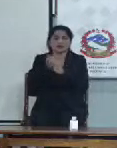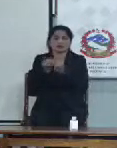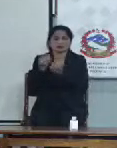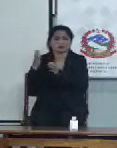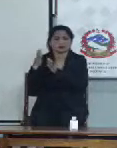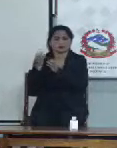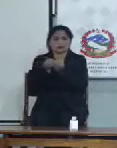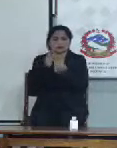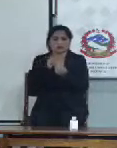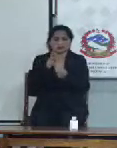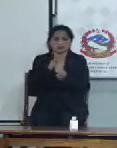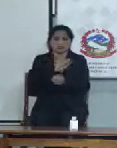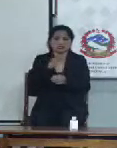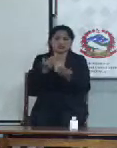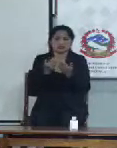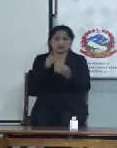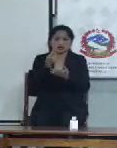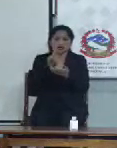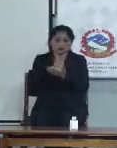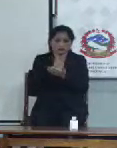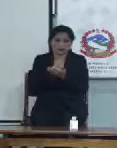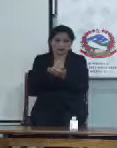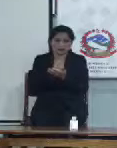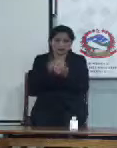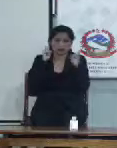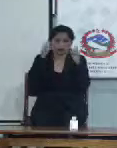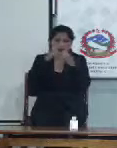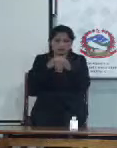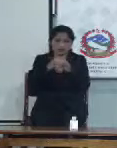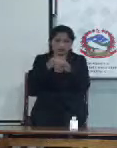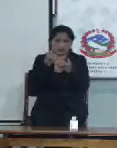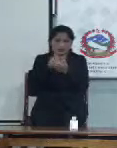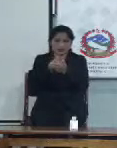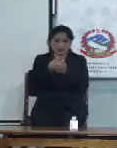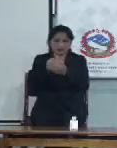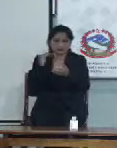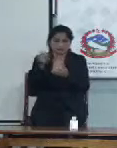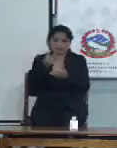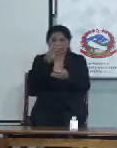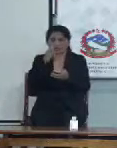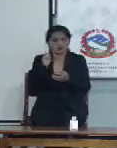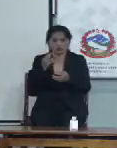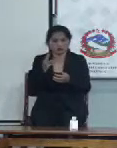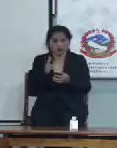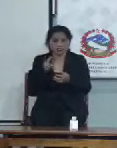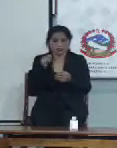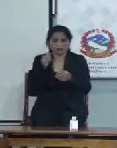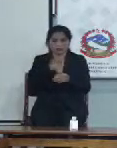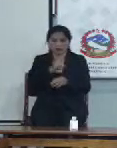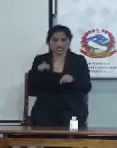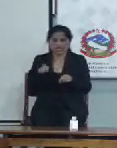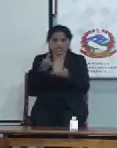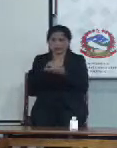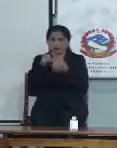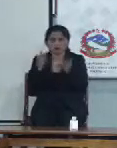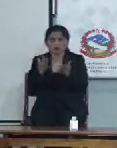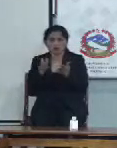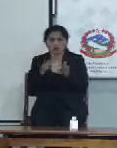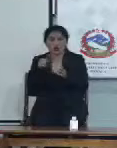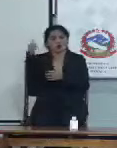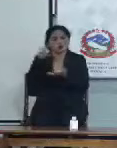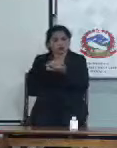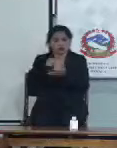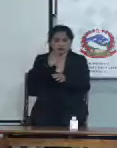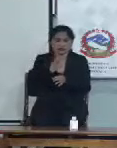those people are not now in Kathmandu, so that the respective local municipality where the students used to